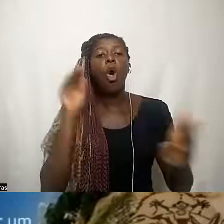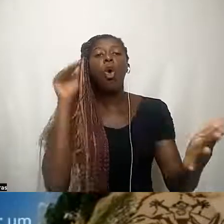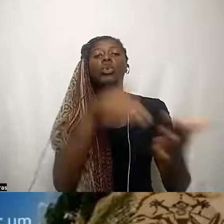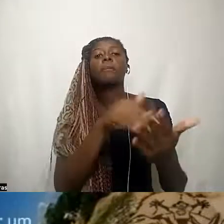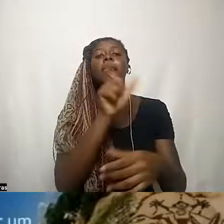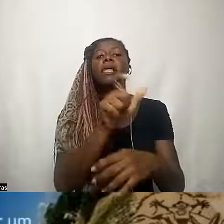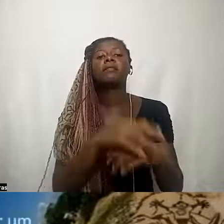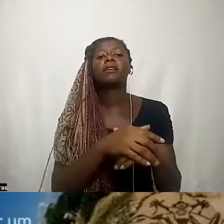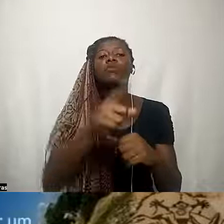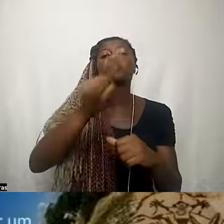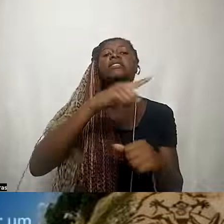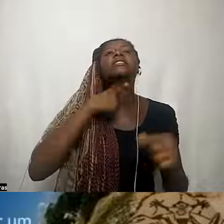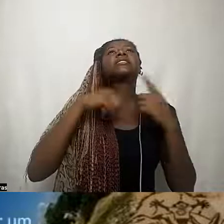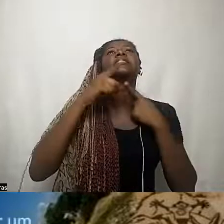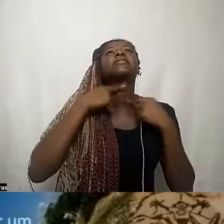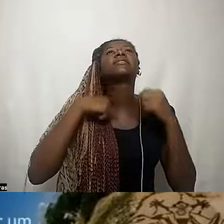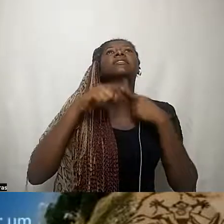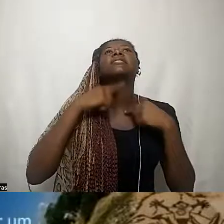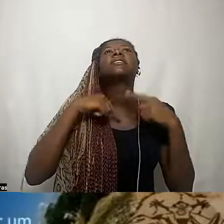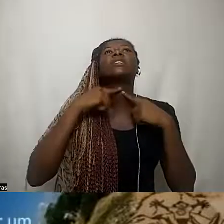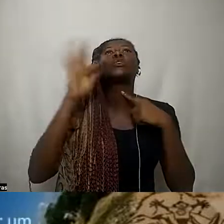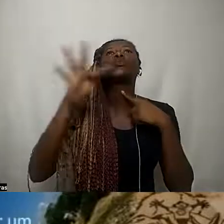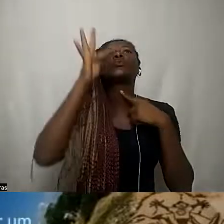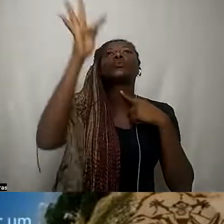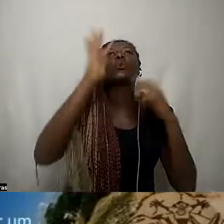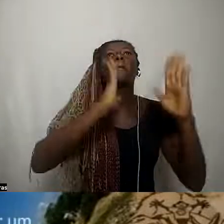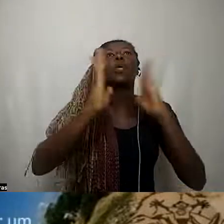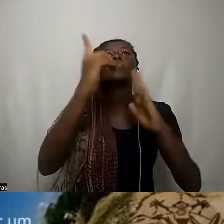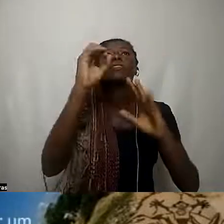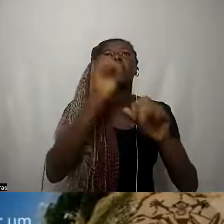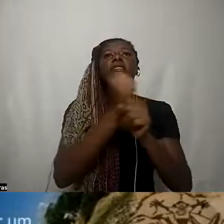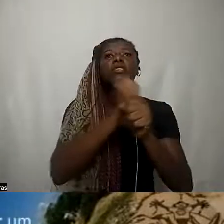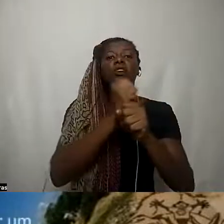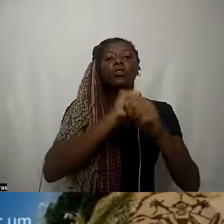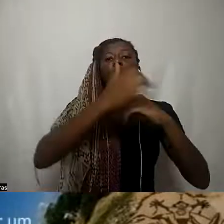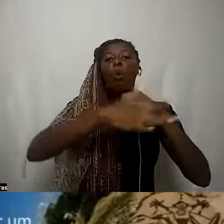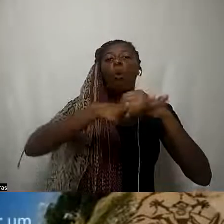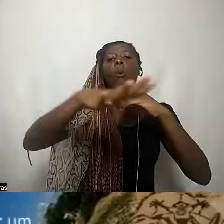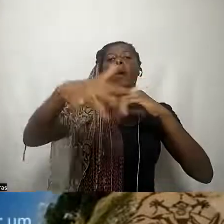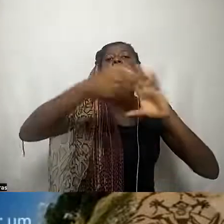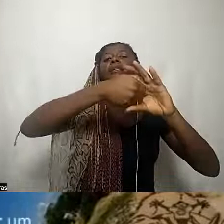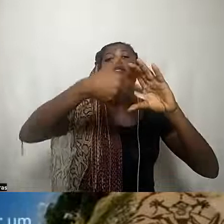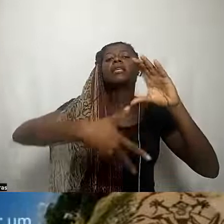So in one word, how would you like the ocean to be after this decade?